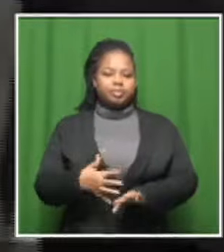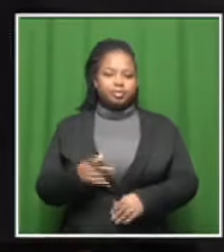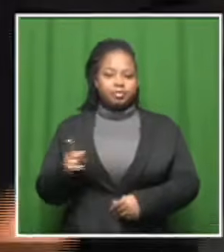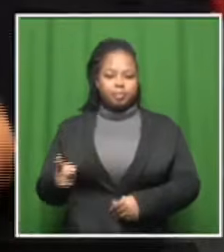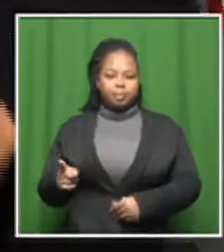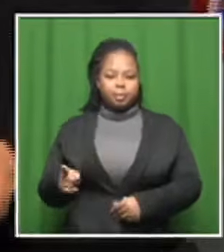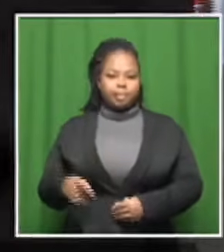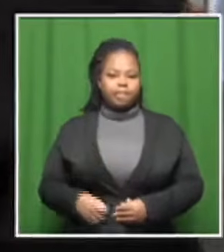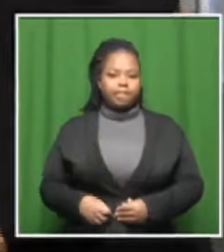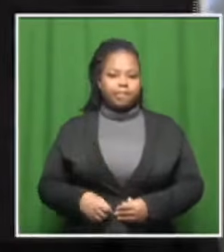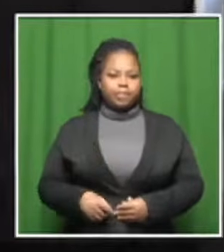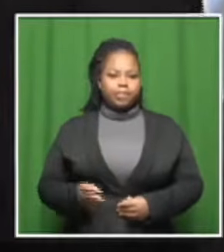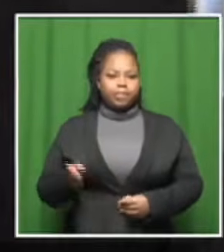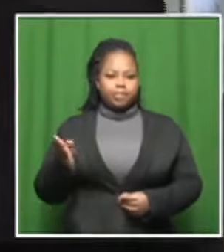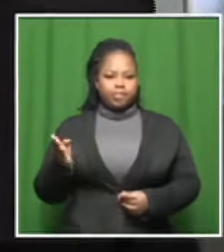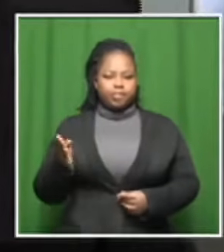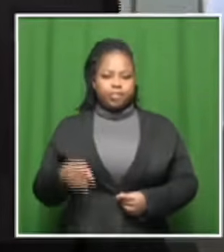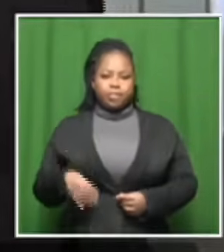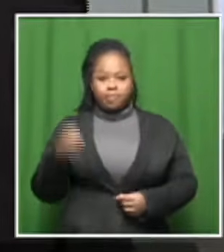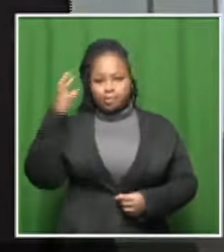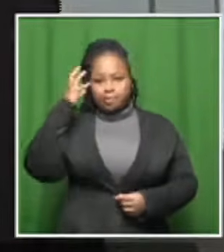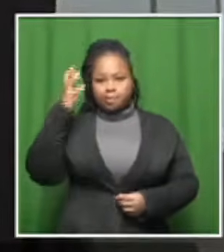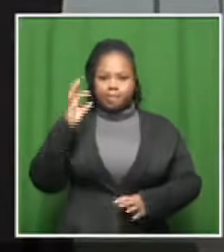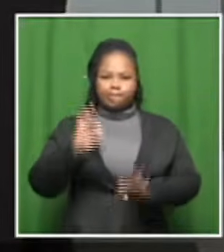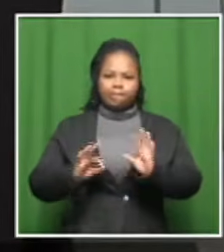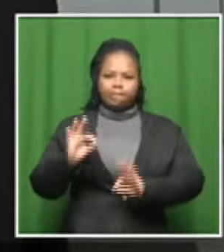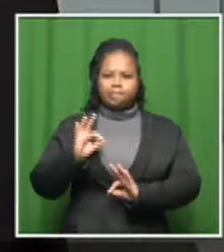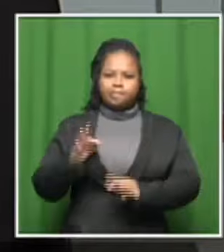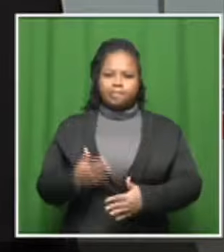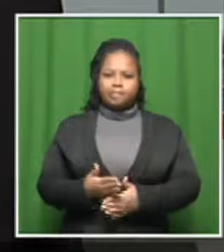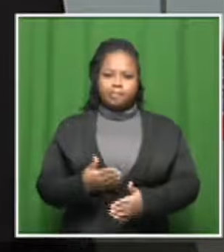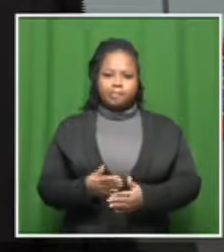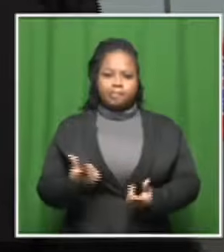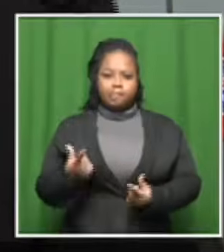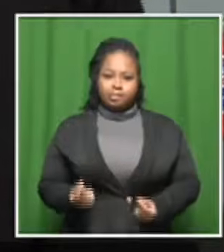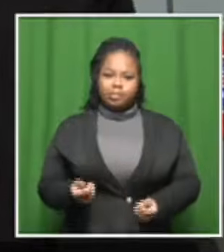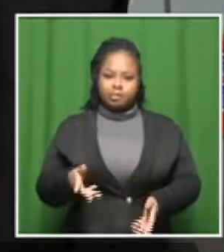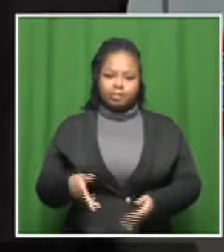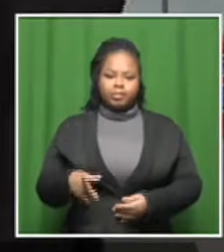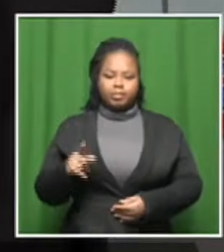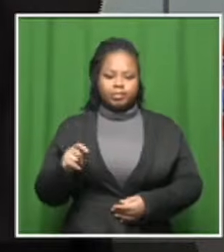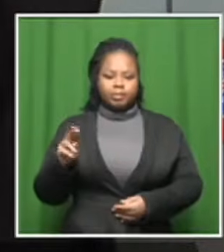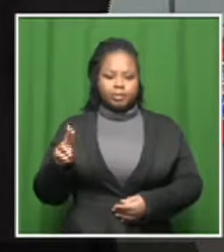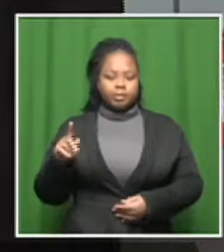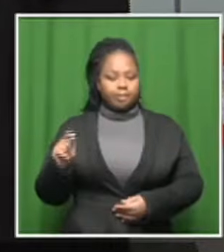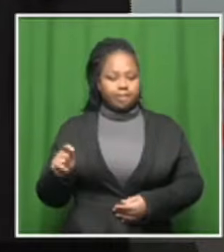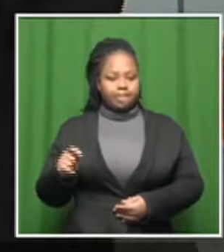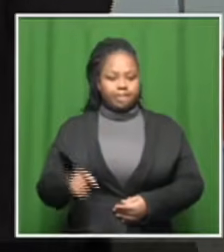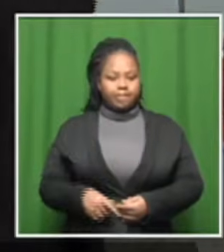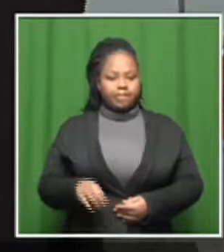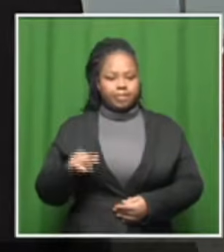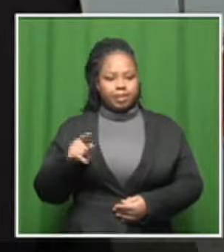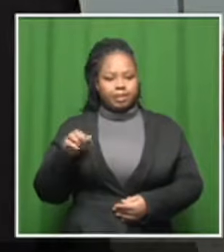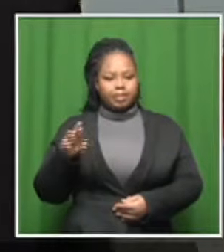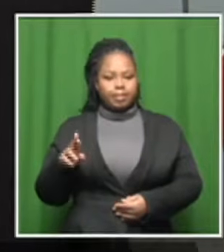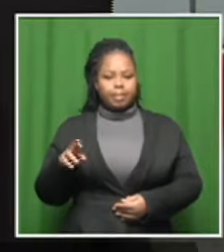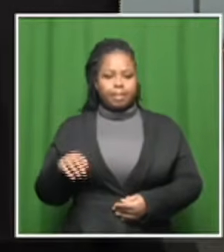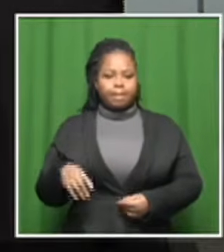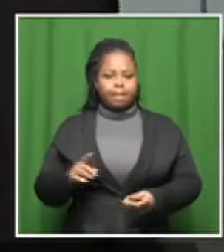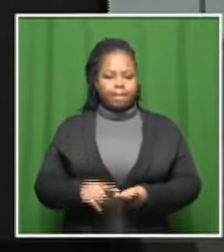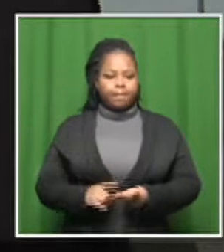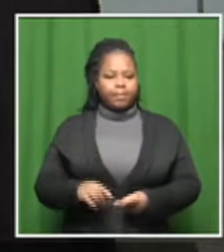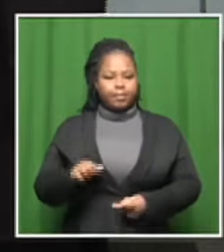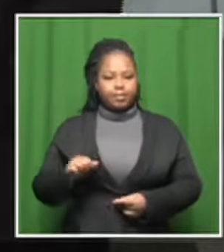agricultural spraying. So, Prof, tell us a little bit more about the work that's being done here at TUT and what Dexter means for the future of AI and